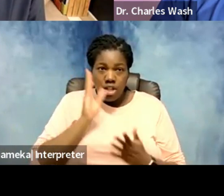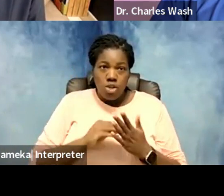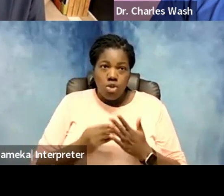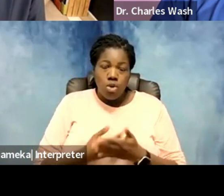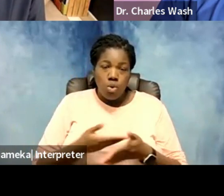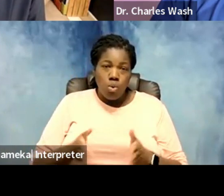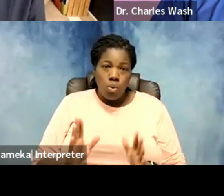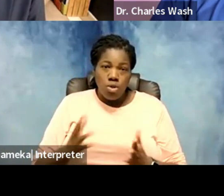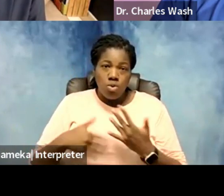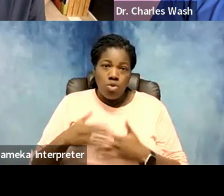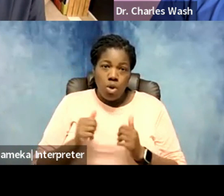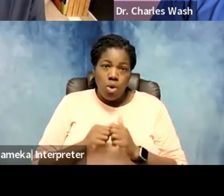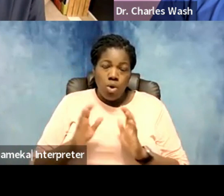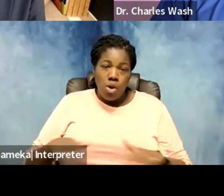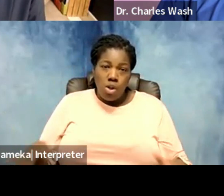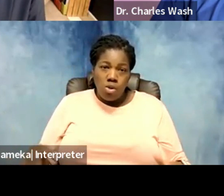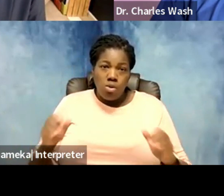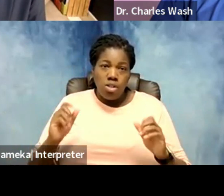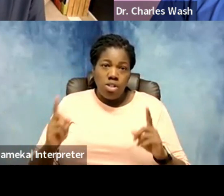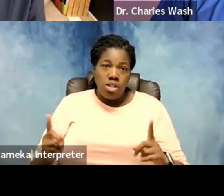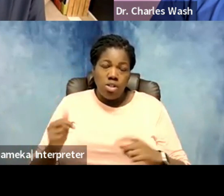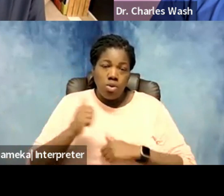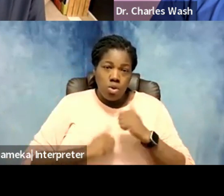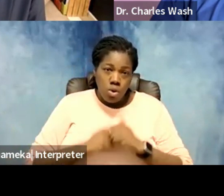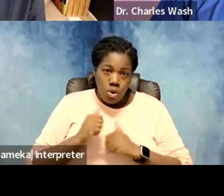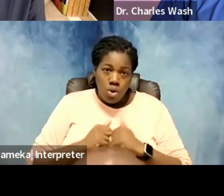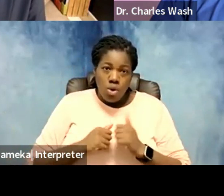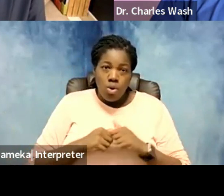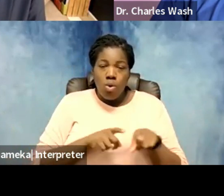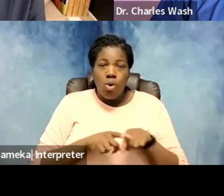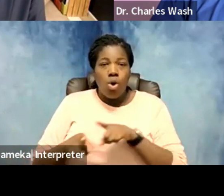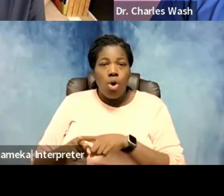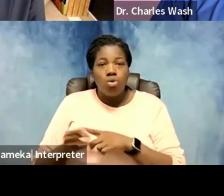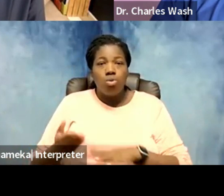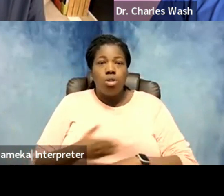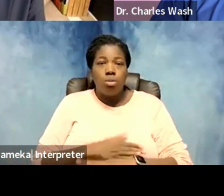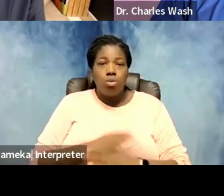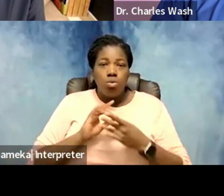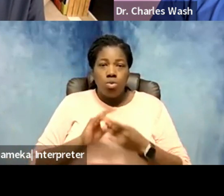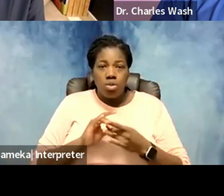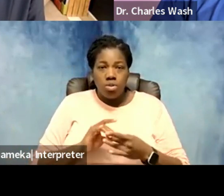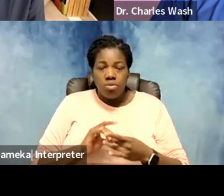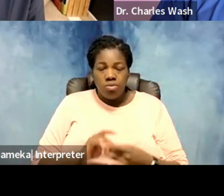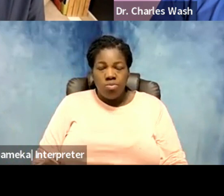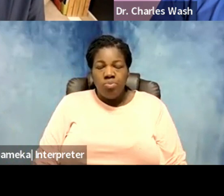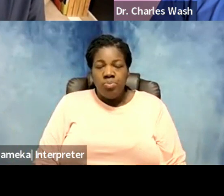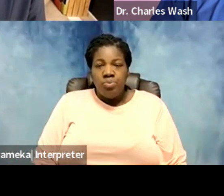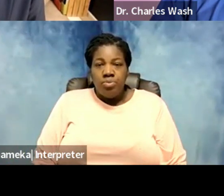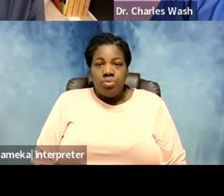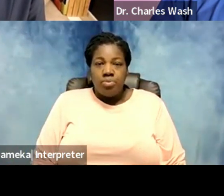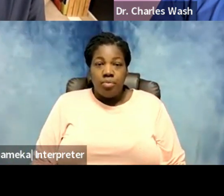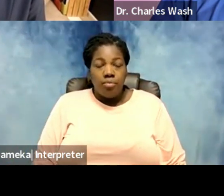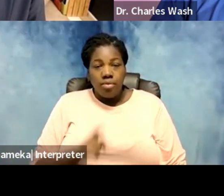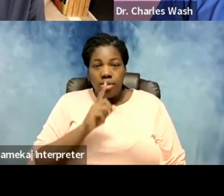to interact with their children with an educational structure while also strengthening their relationship and parent-child bond. It's